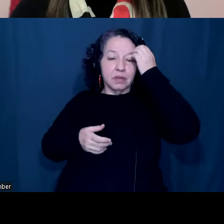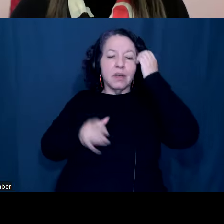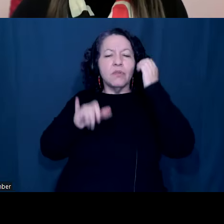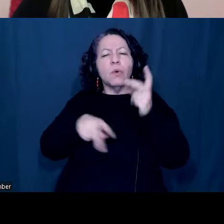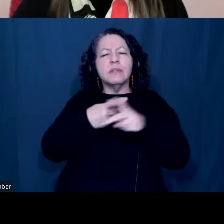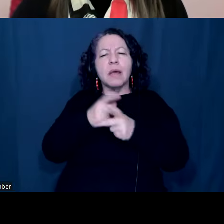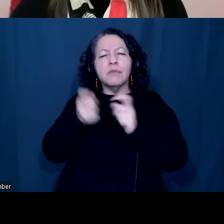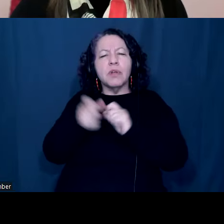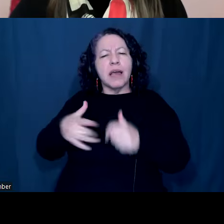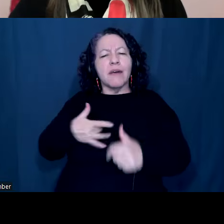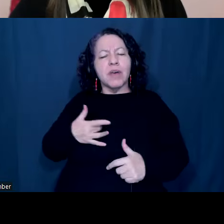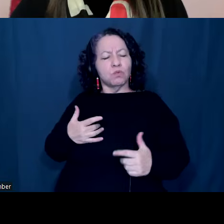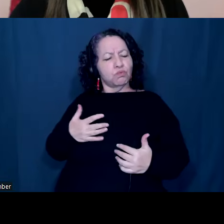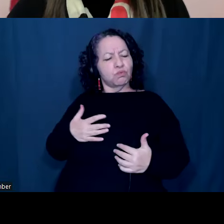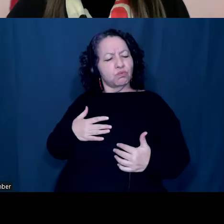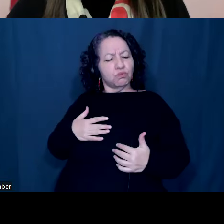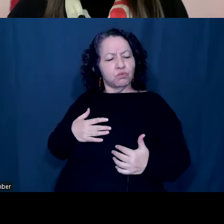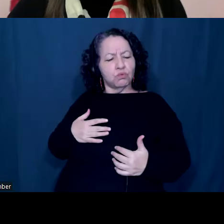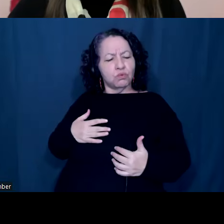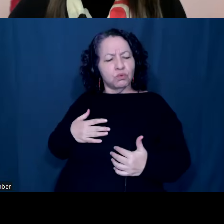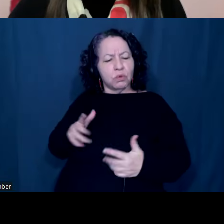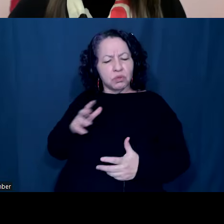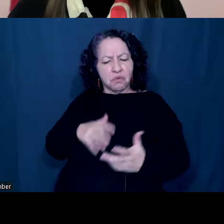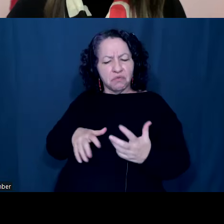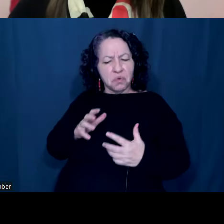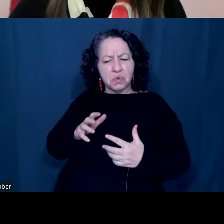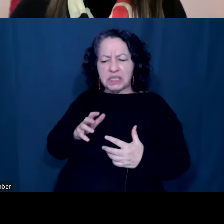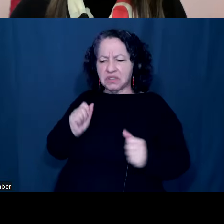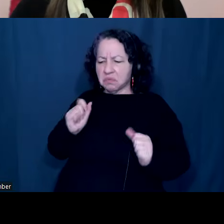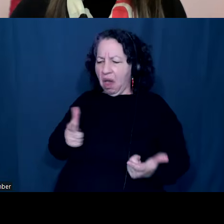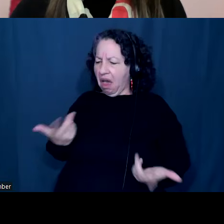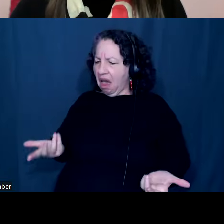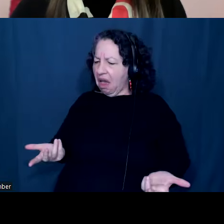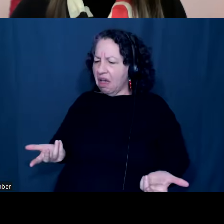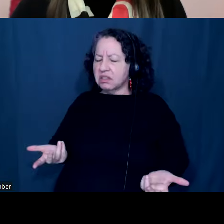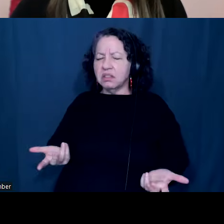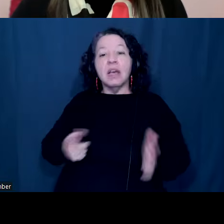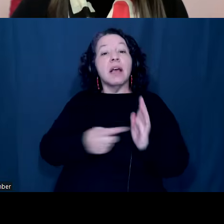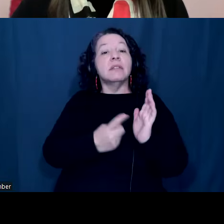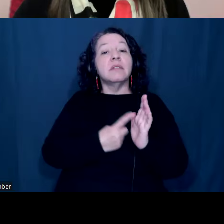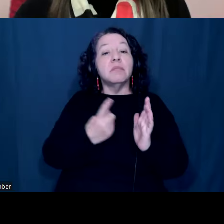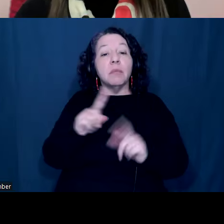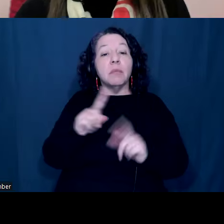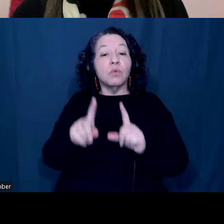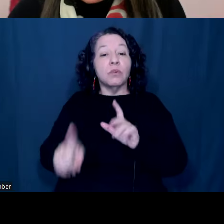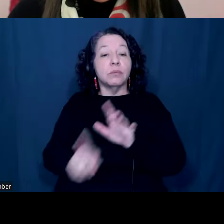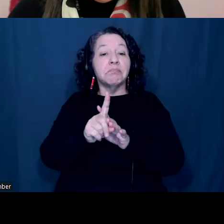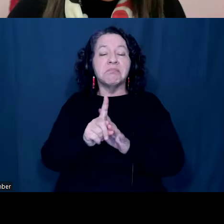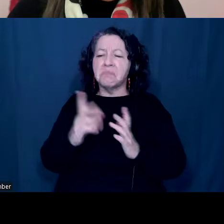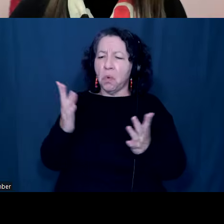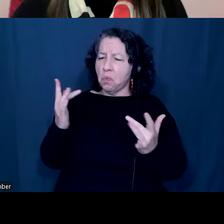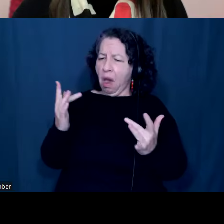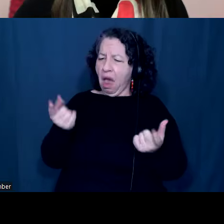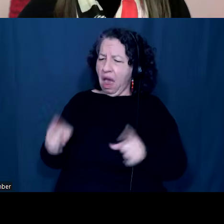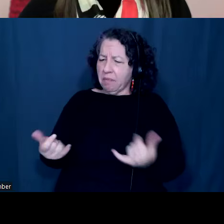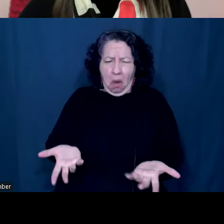can feel confusing. And sometimes they raise questions like, why is this happening